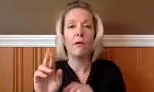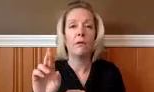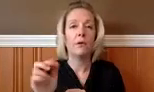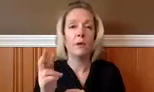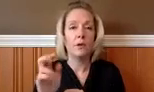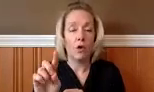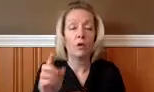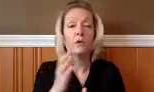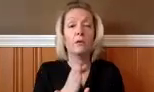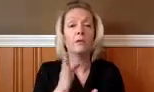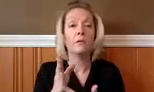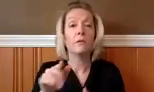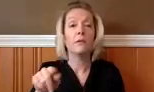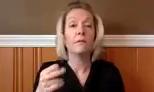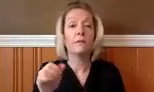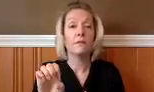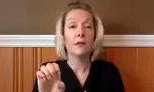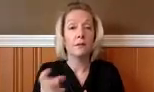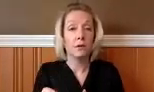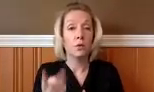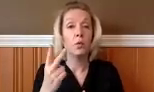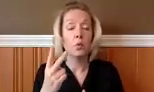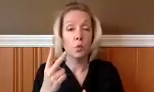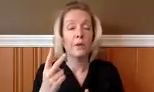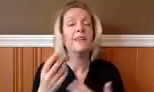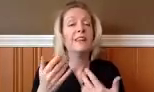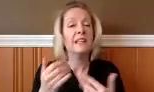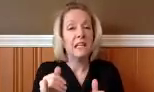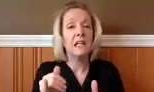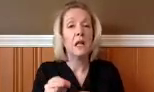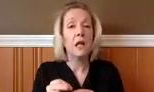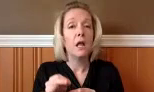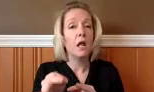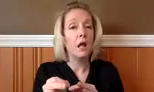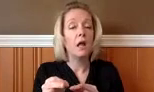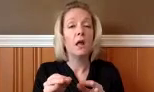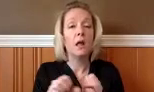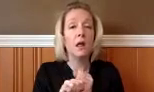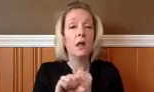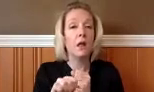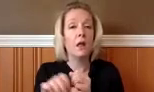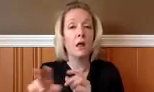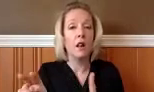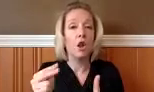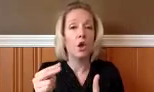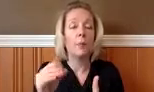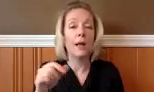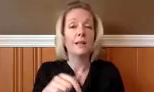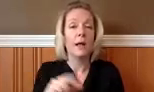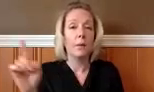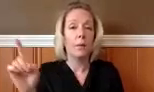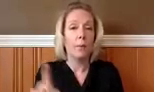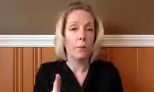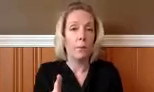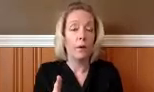into phase 2, latency is still present, it's still there, but we see them have less latency. So if it